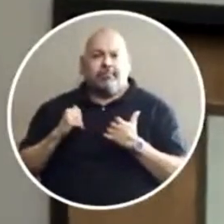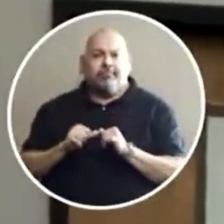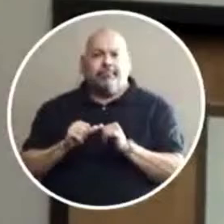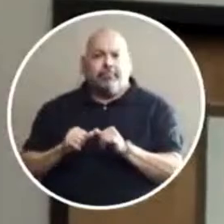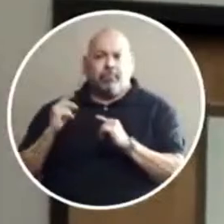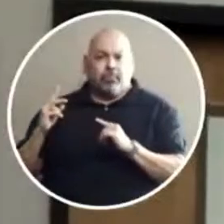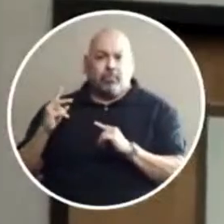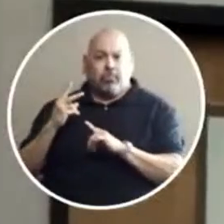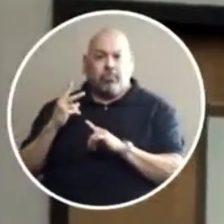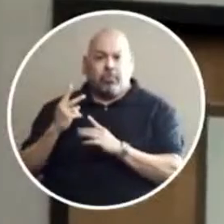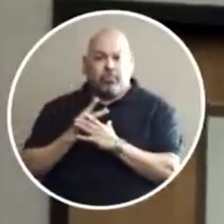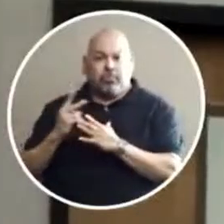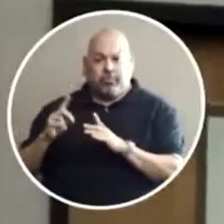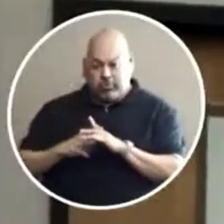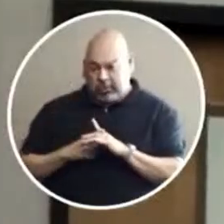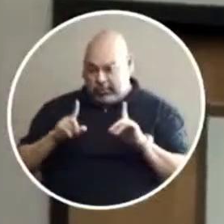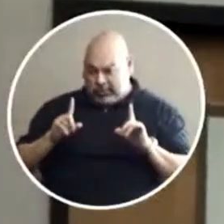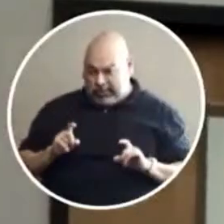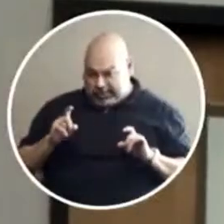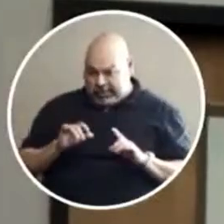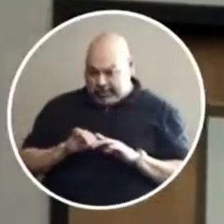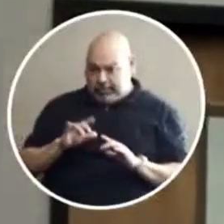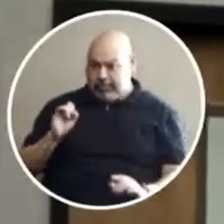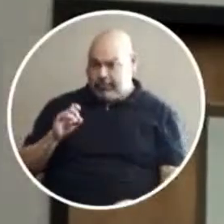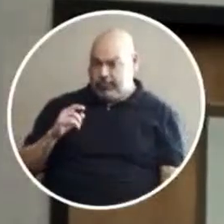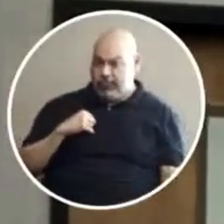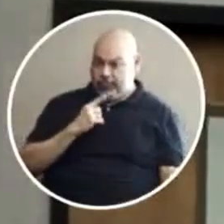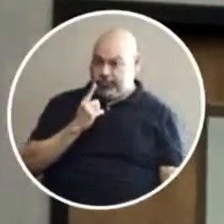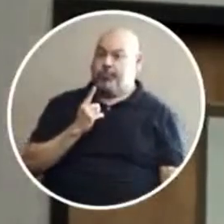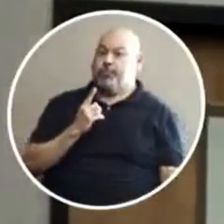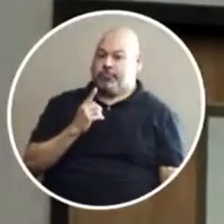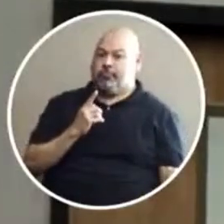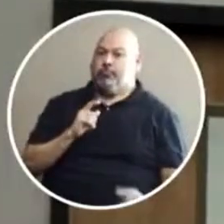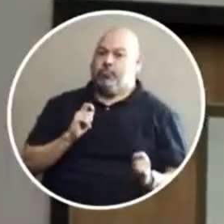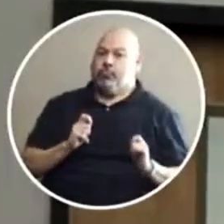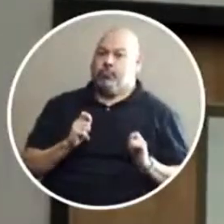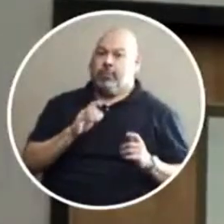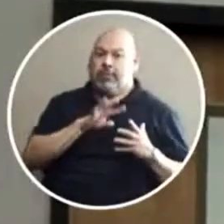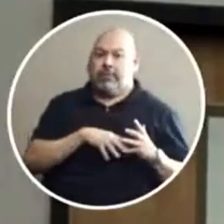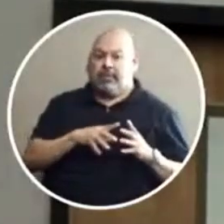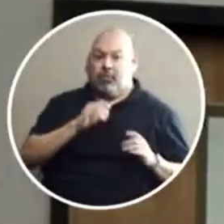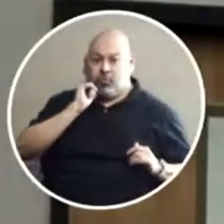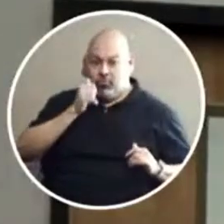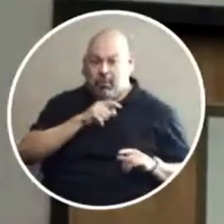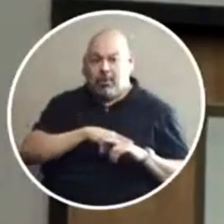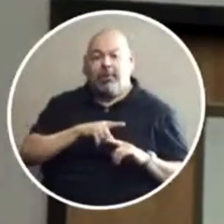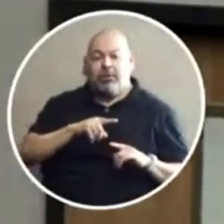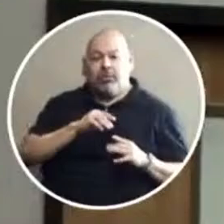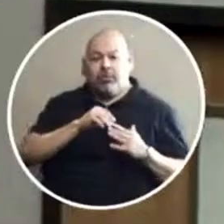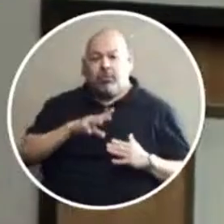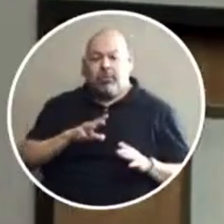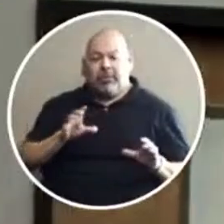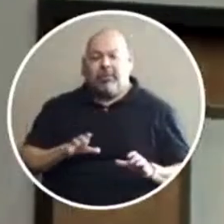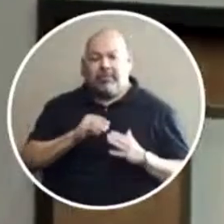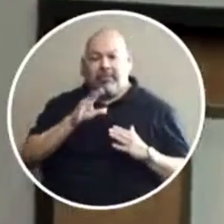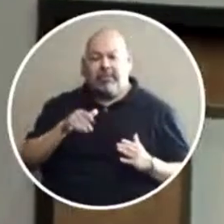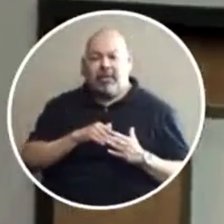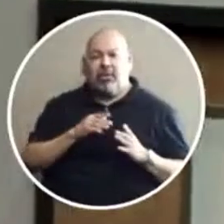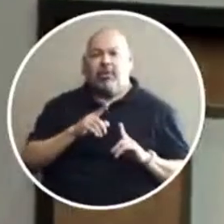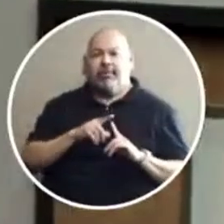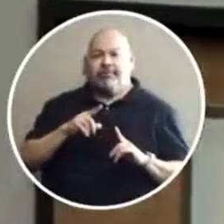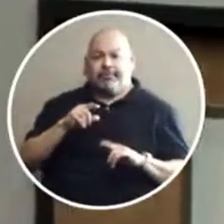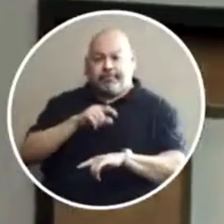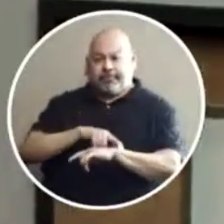the last 2 weeks. So starting with testing, one change in scheduling for tomorrow at the Student Activity Center. They'll be operating